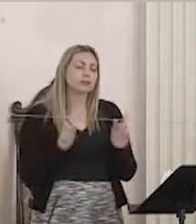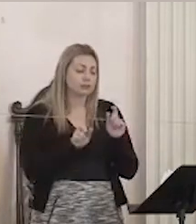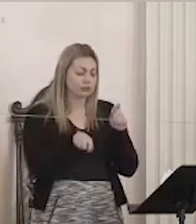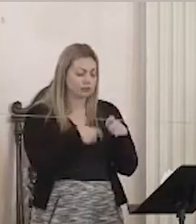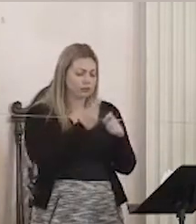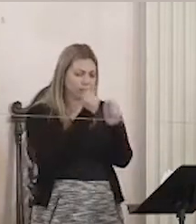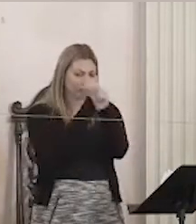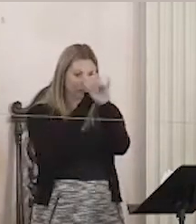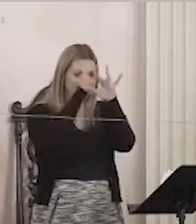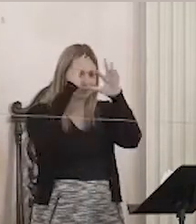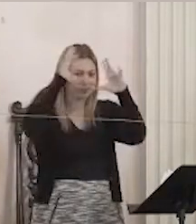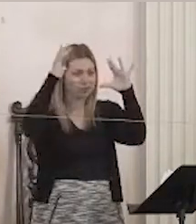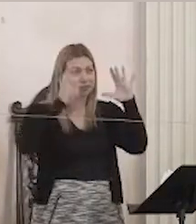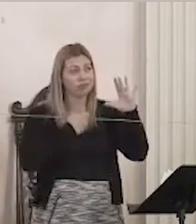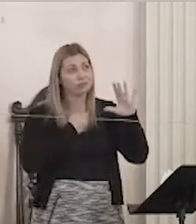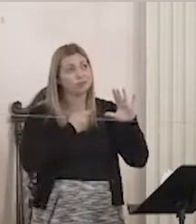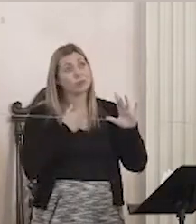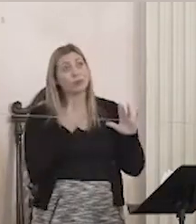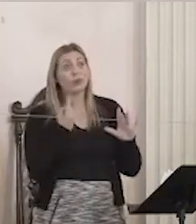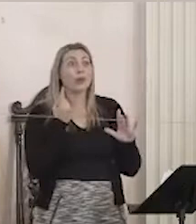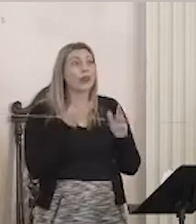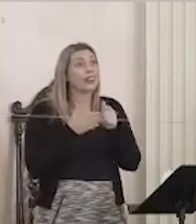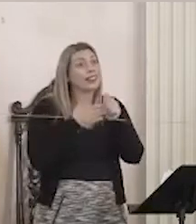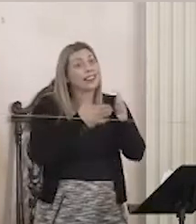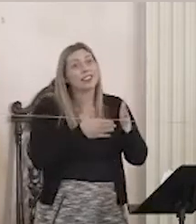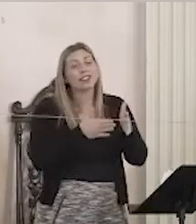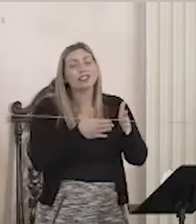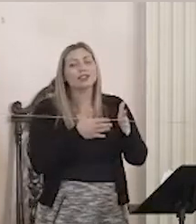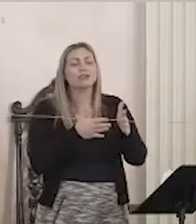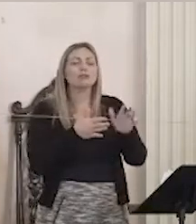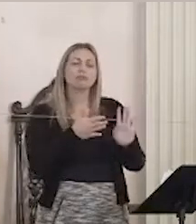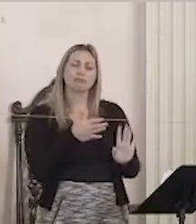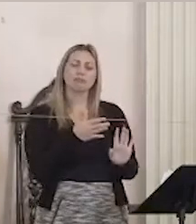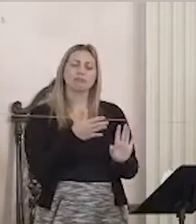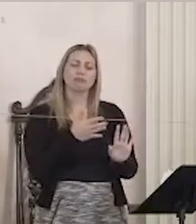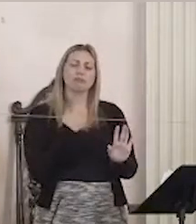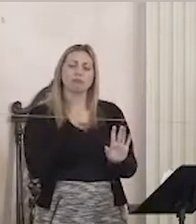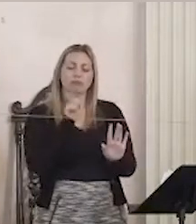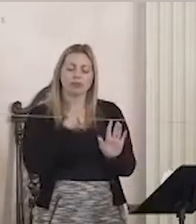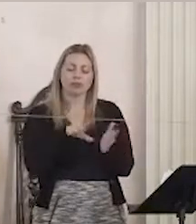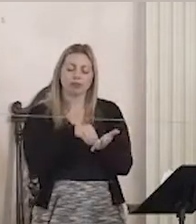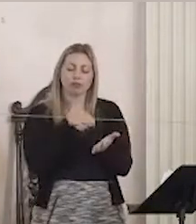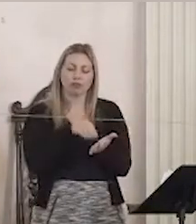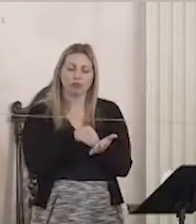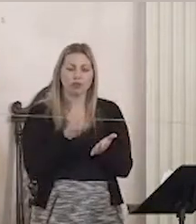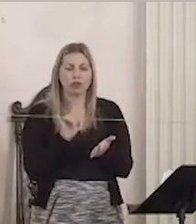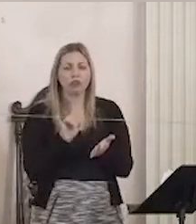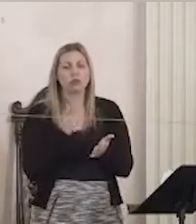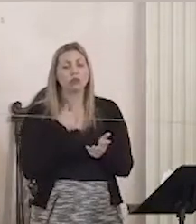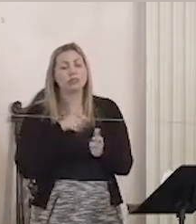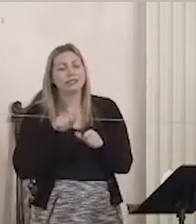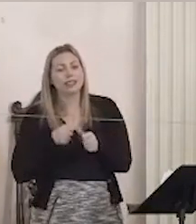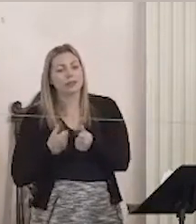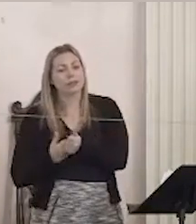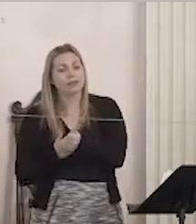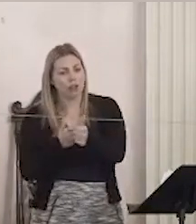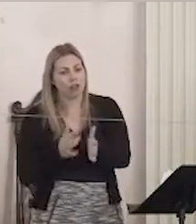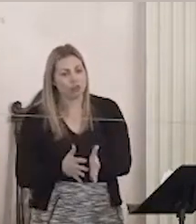instead of imagining ourselves always as the leaders, we must learn as well to be